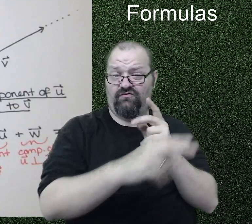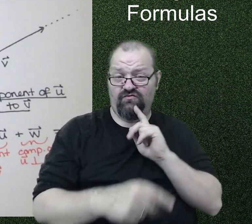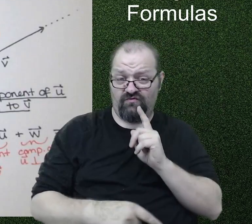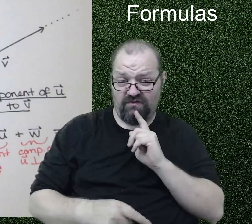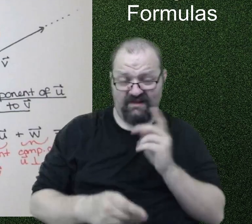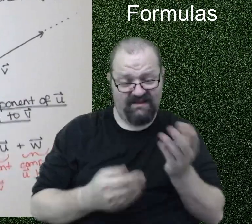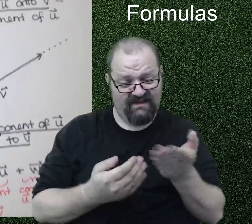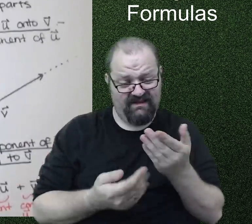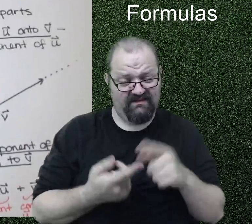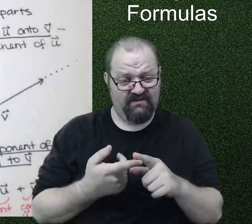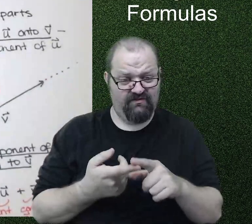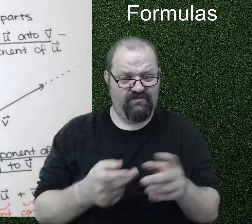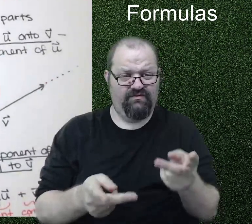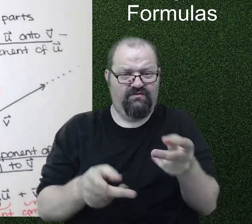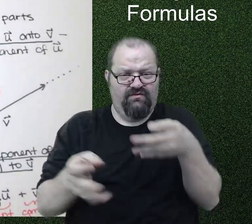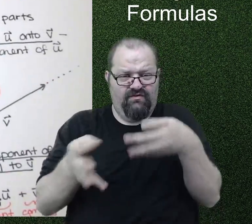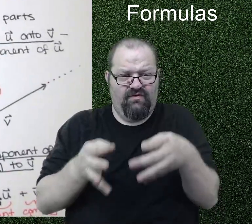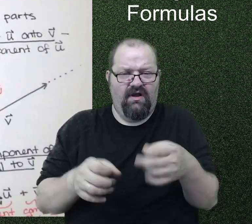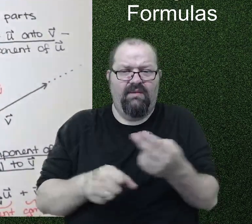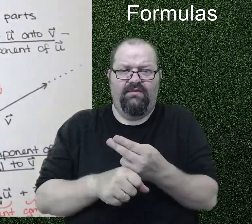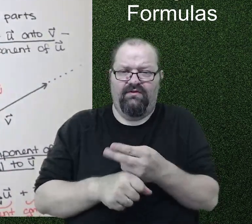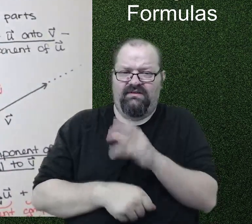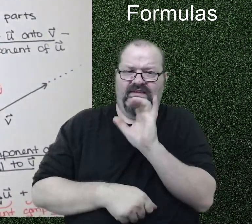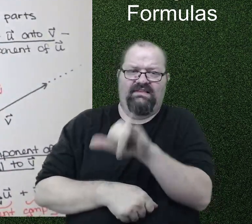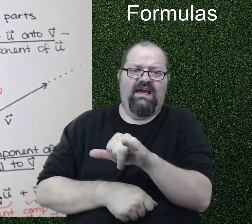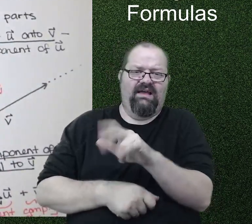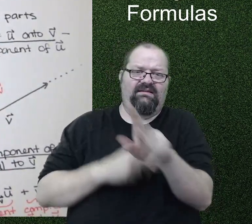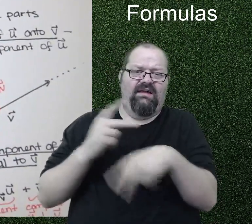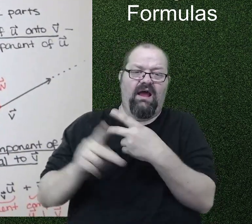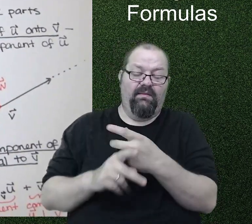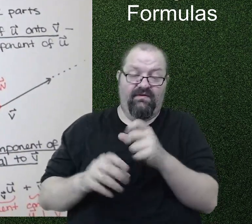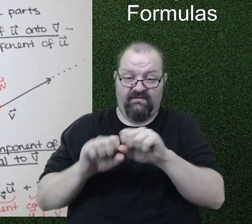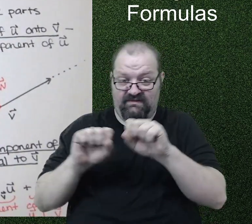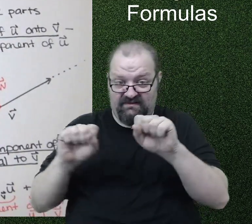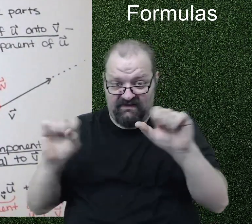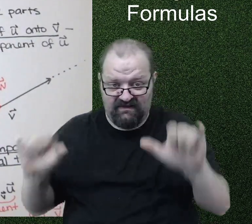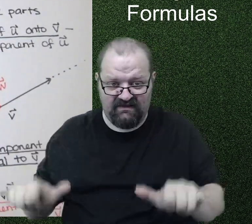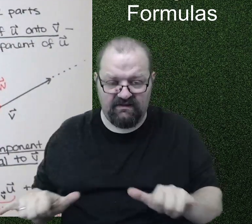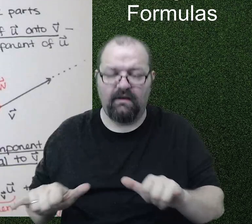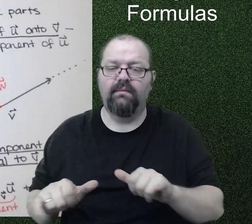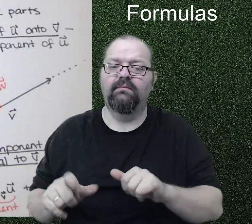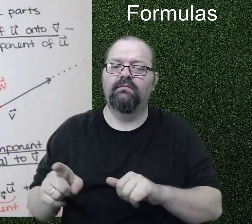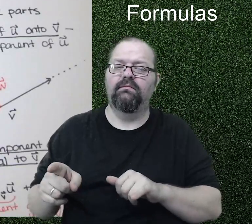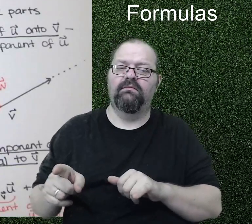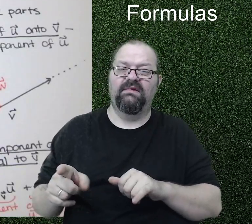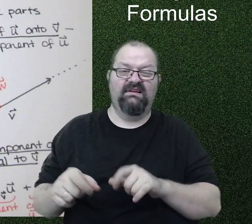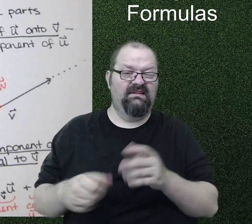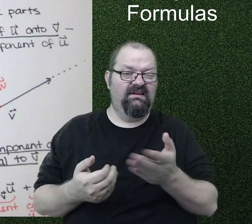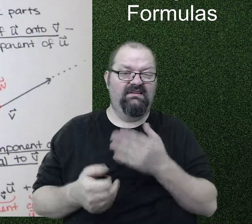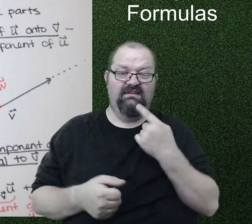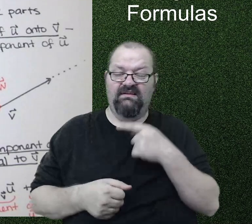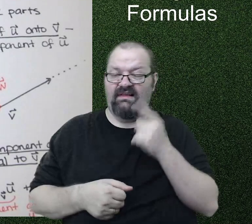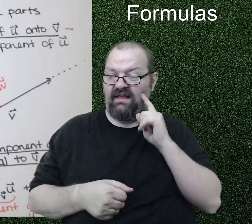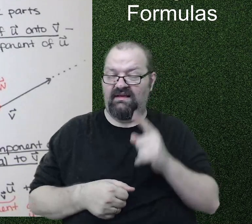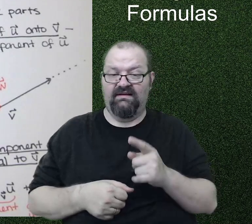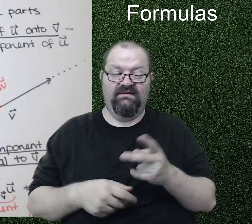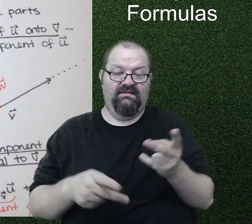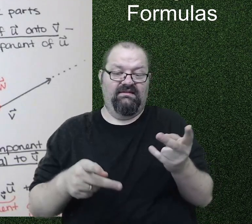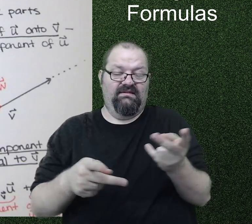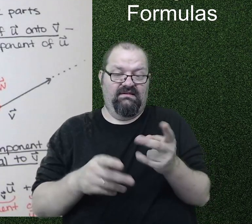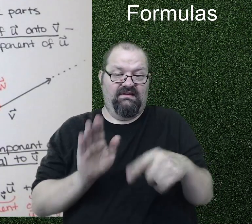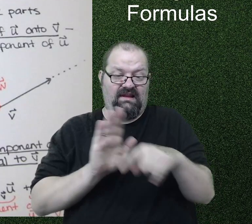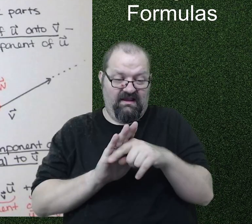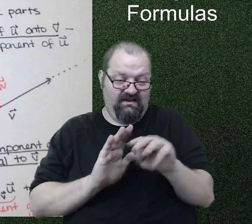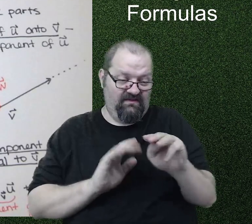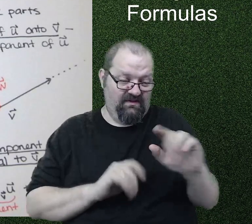in rectangular coordinates in this coordinate system. It's really easy to see that that's just negative mg in the